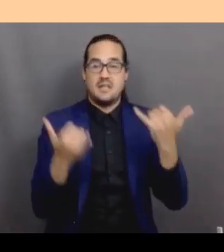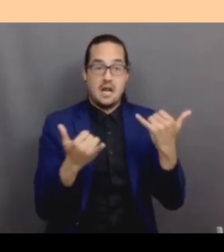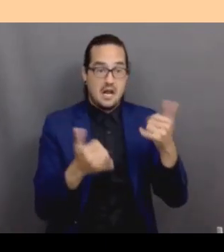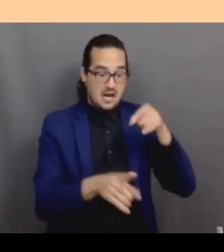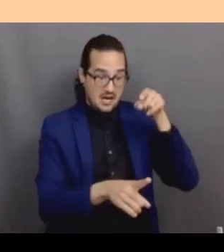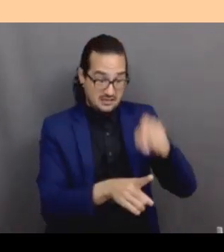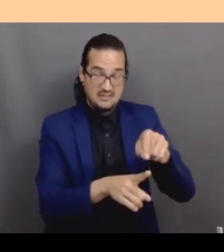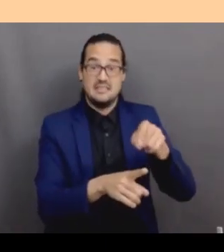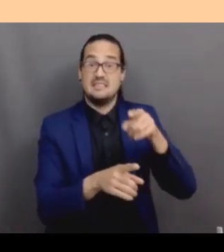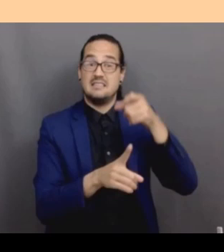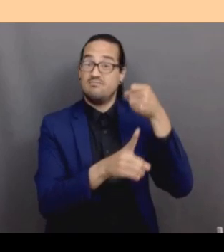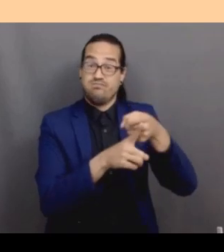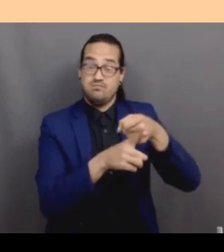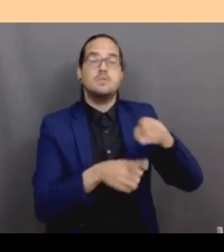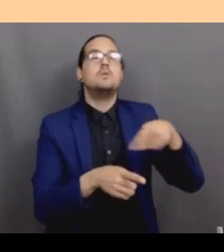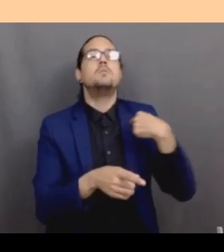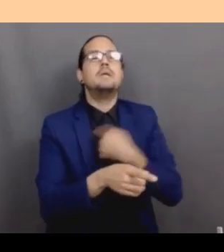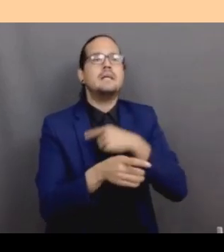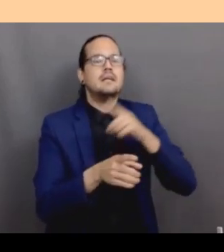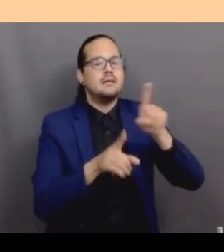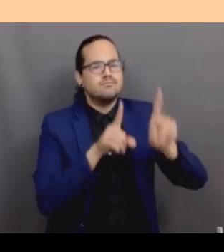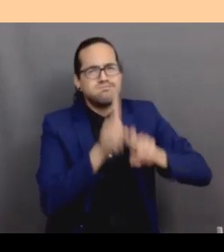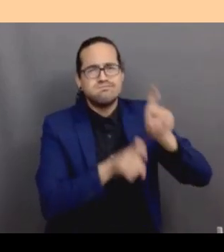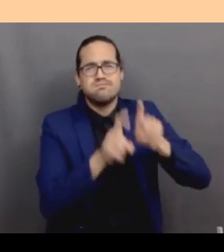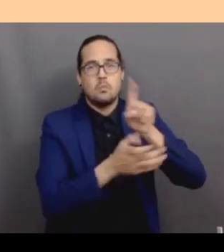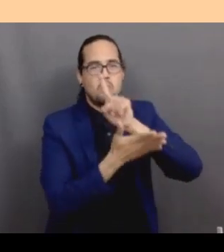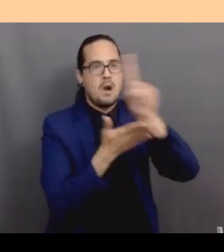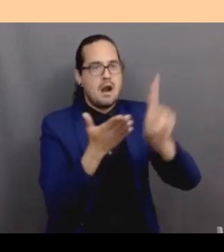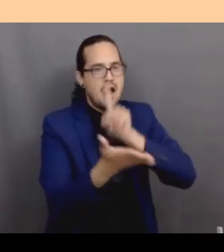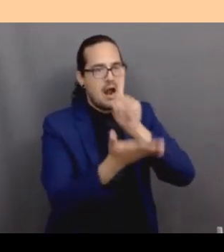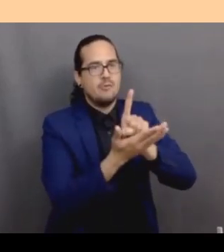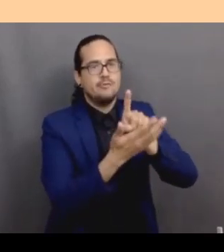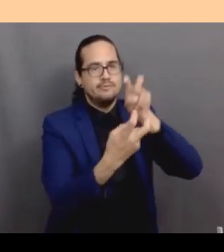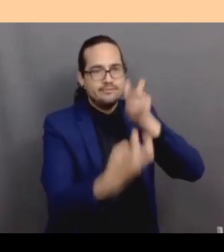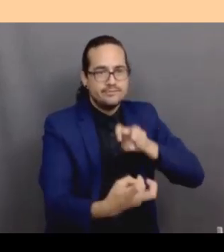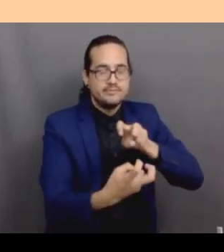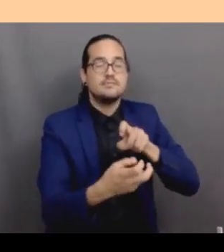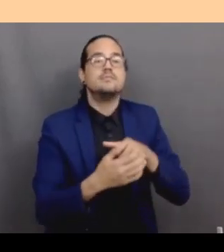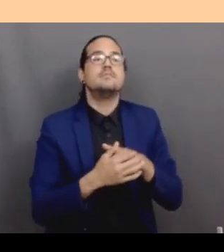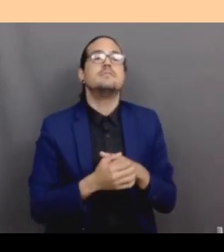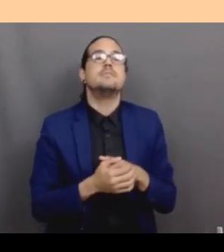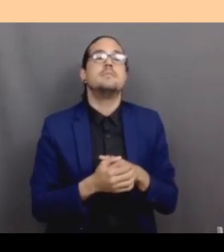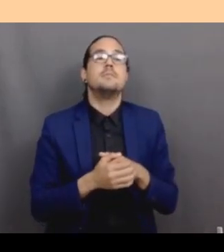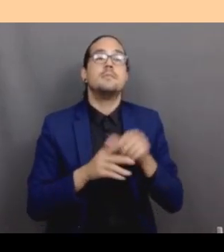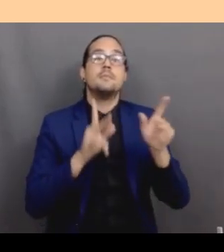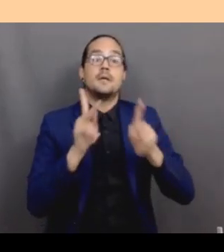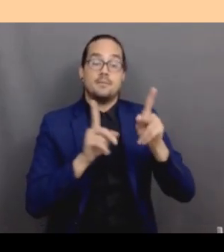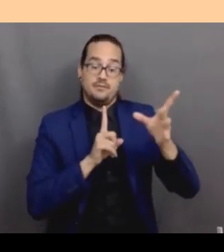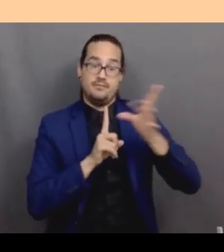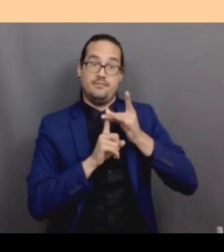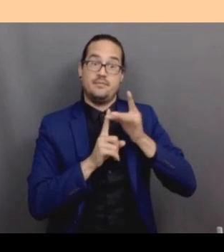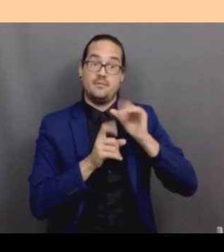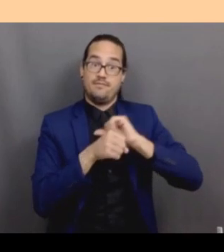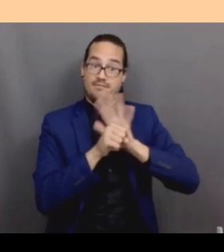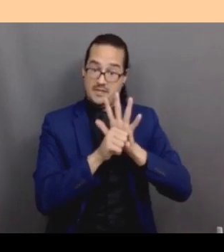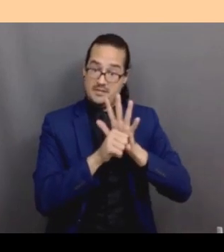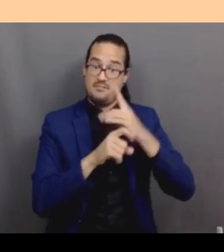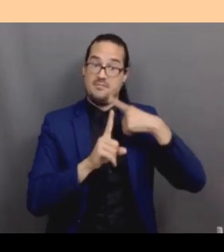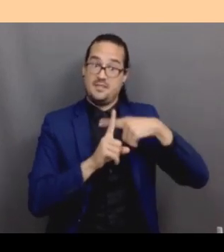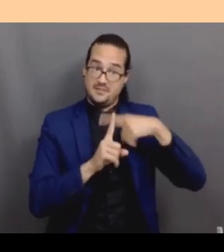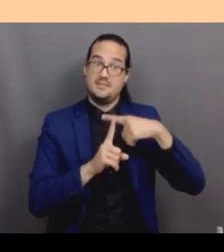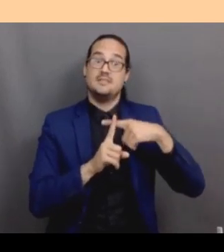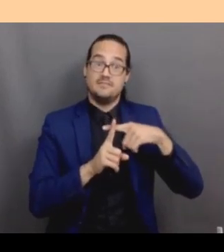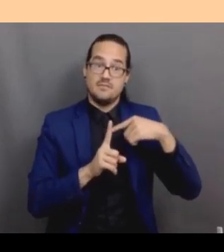COVID-19 understand what they need to do with isolation and quarantine, but again, going back to making sure that they have the resources and social supports they